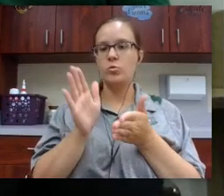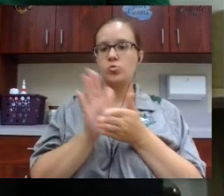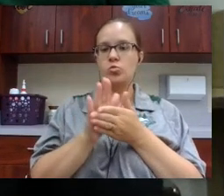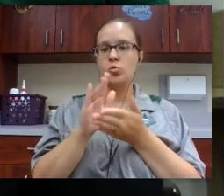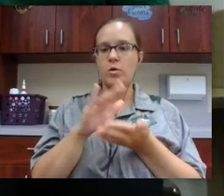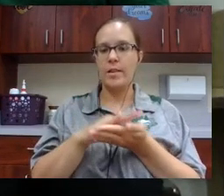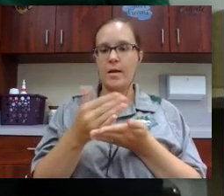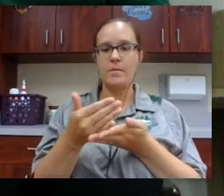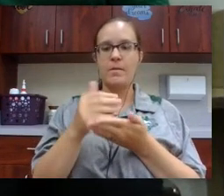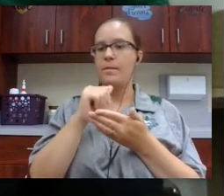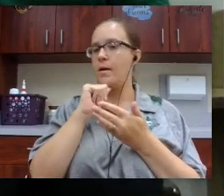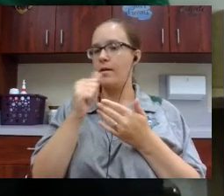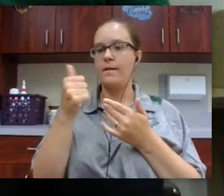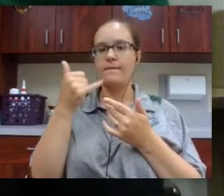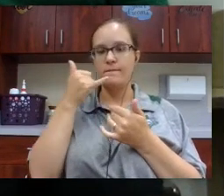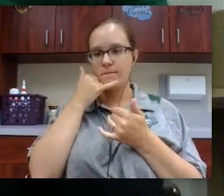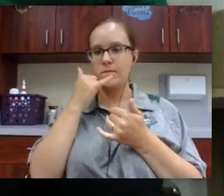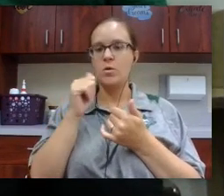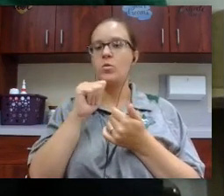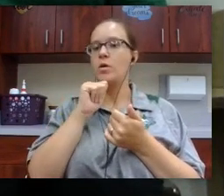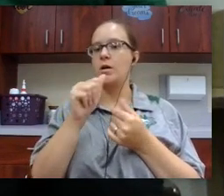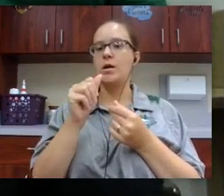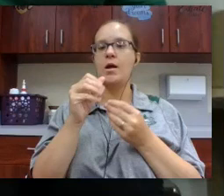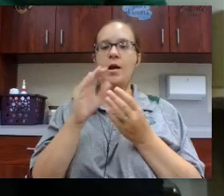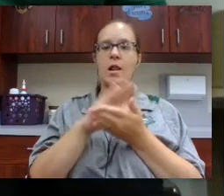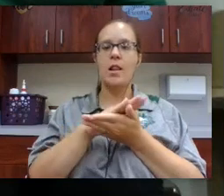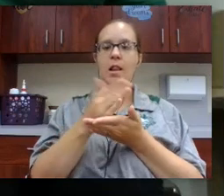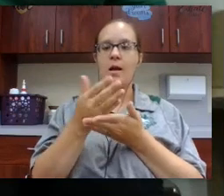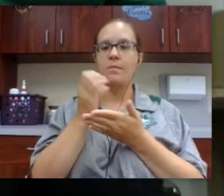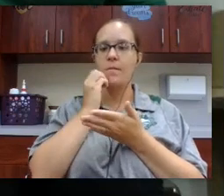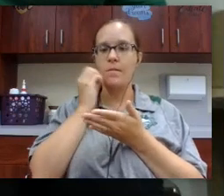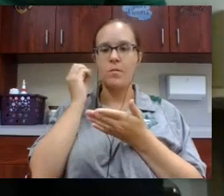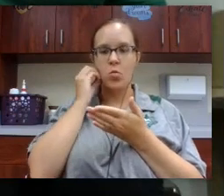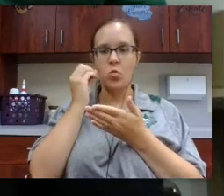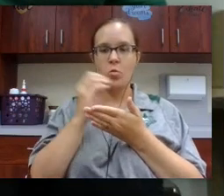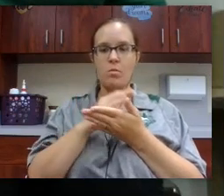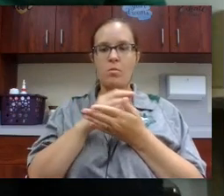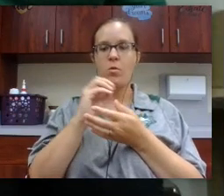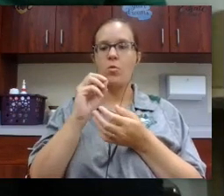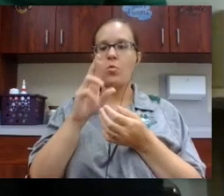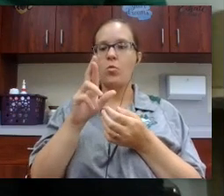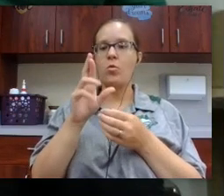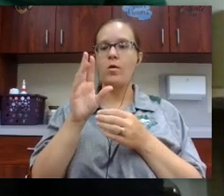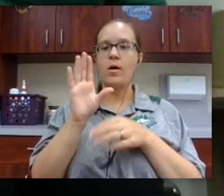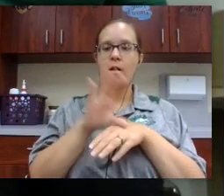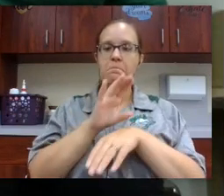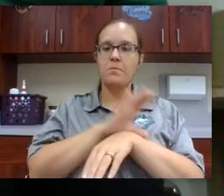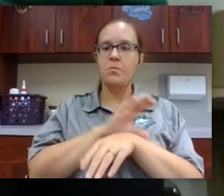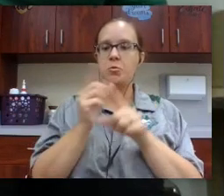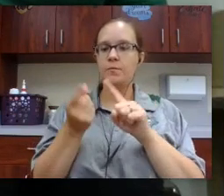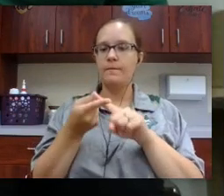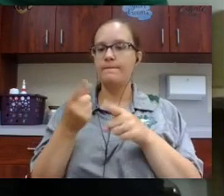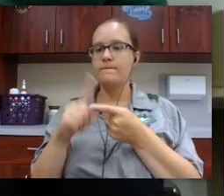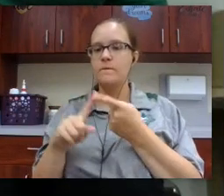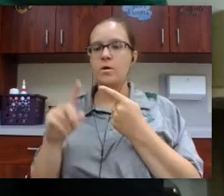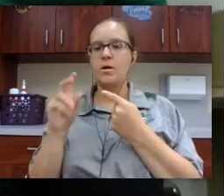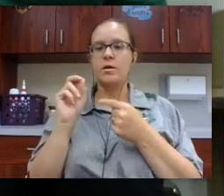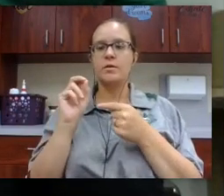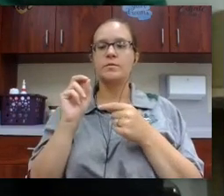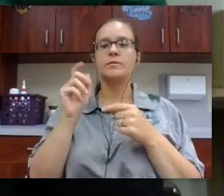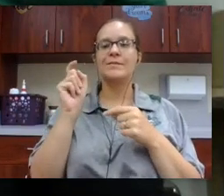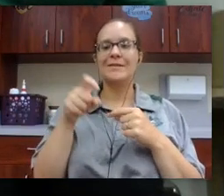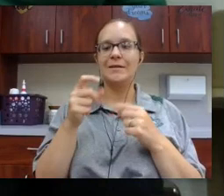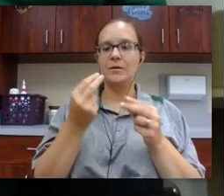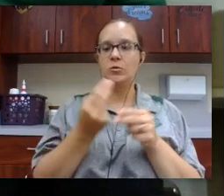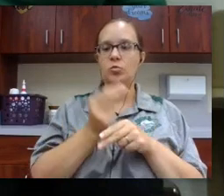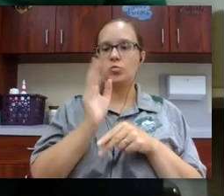No cell phones, no laptops from home, no laptops from friends. You must be on